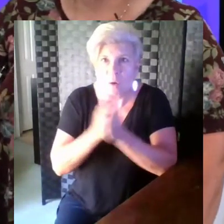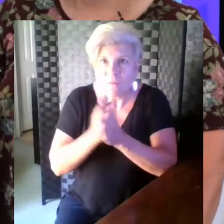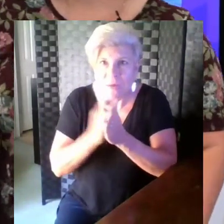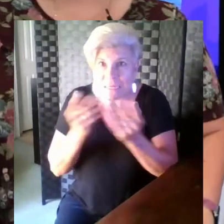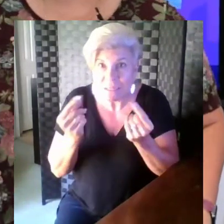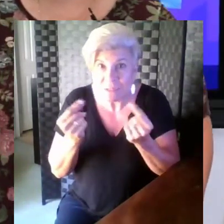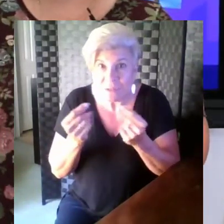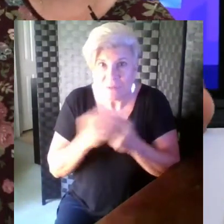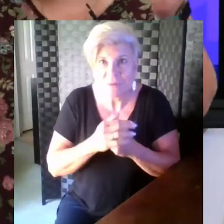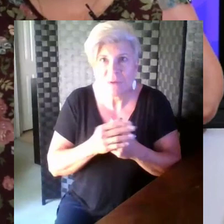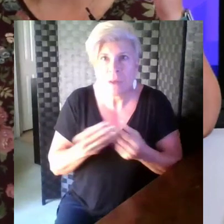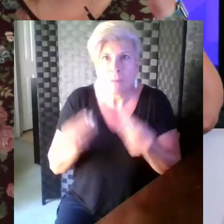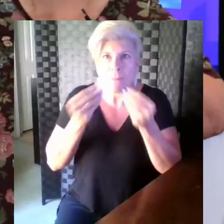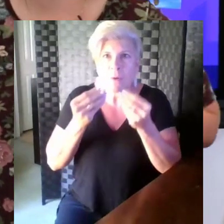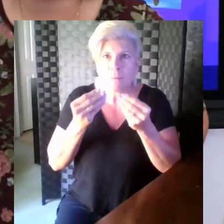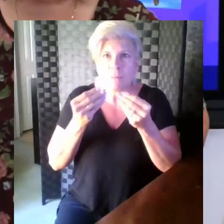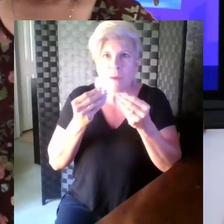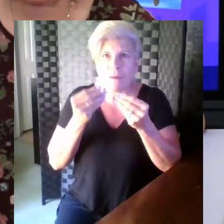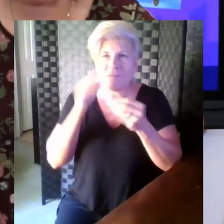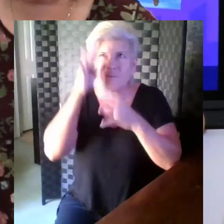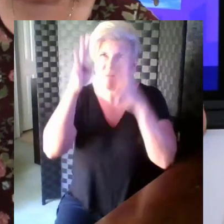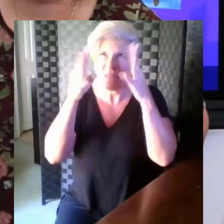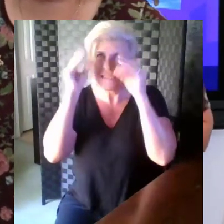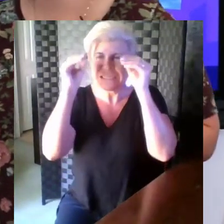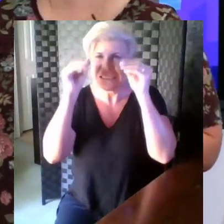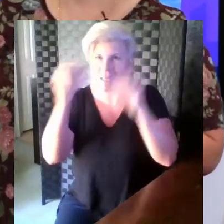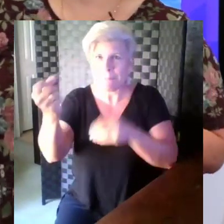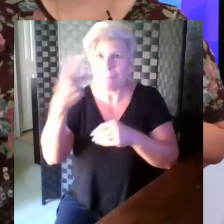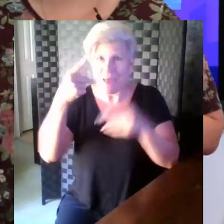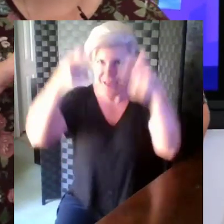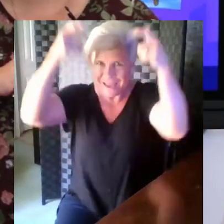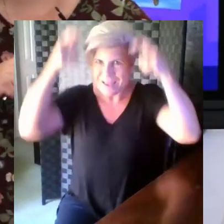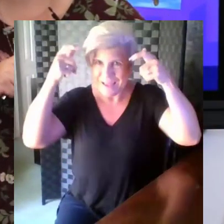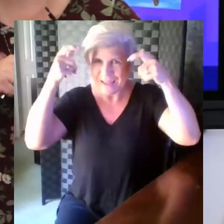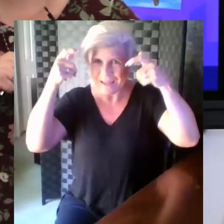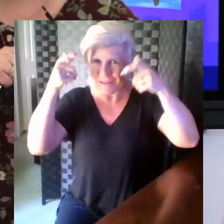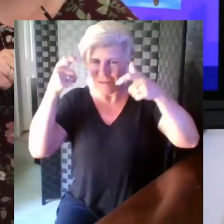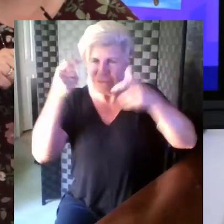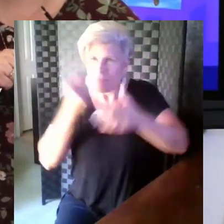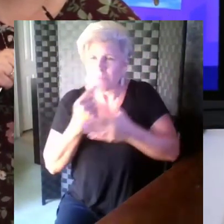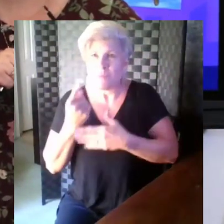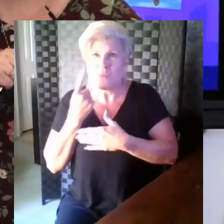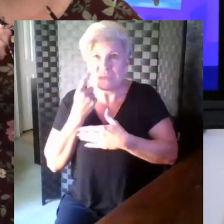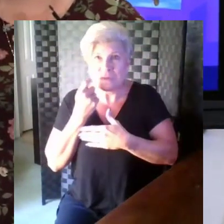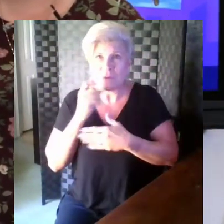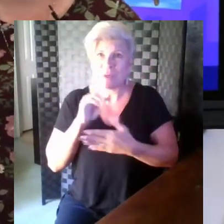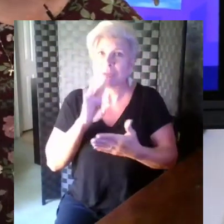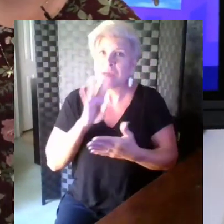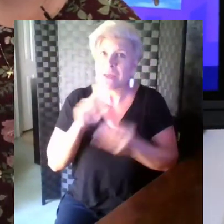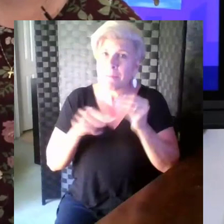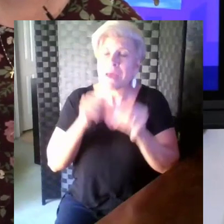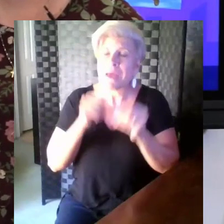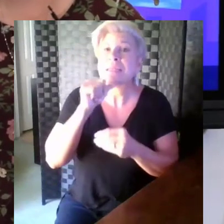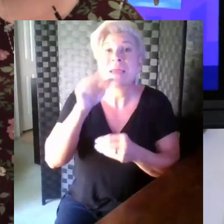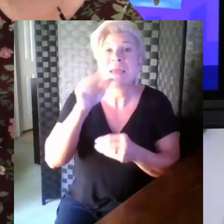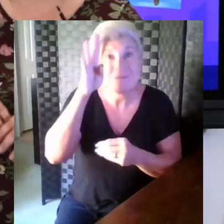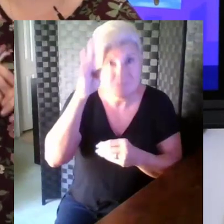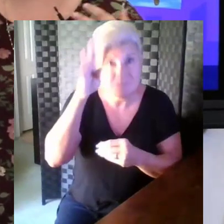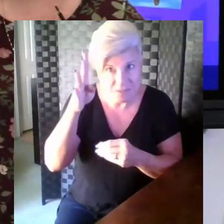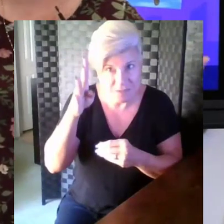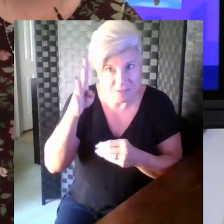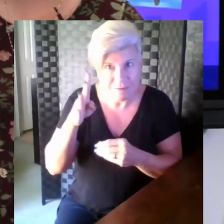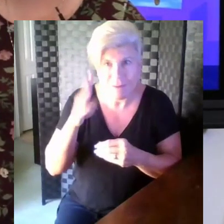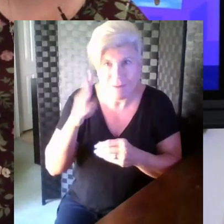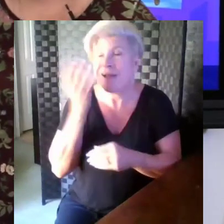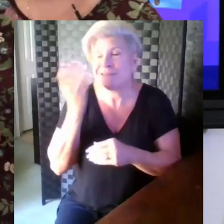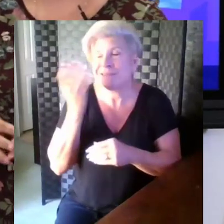do is to put my fiction teaching hat back on. For the last several weeks, we've been talking about nonfiction texts, which